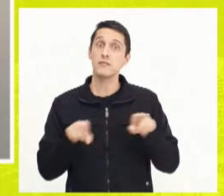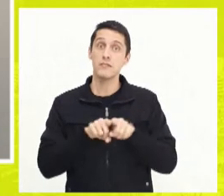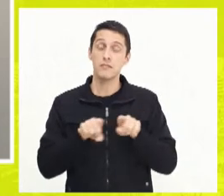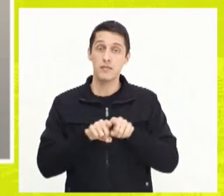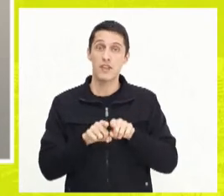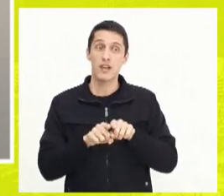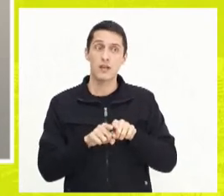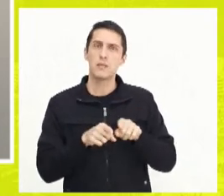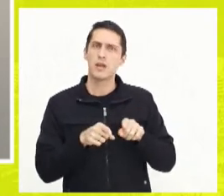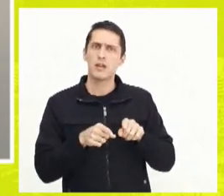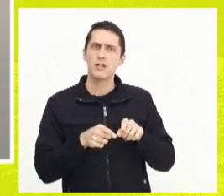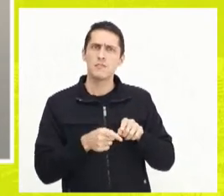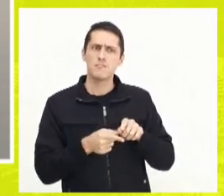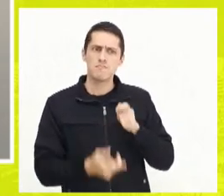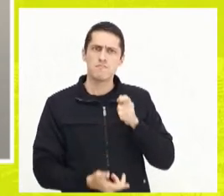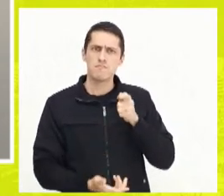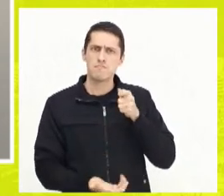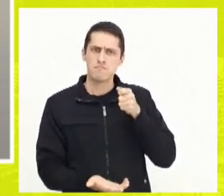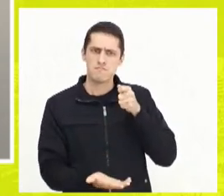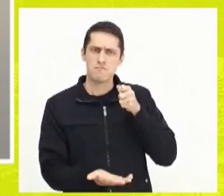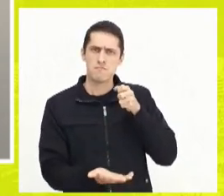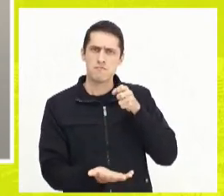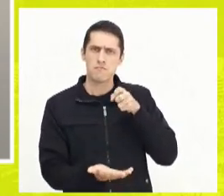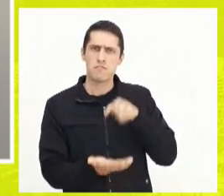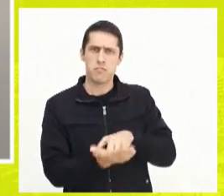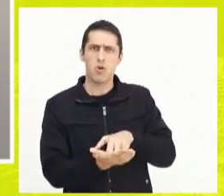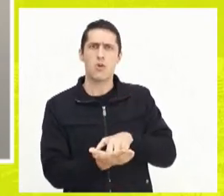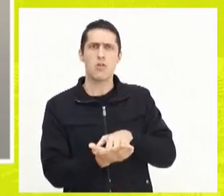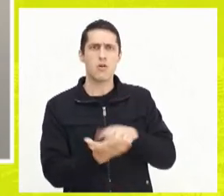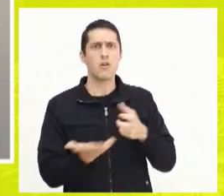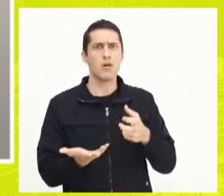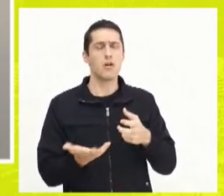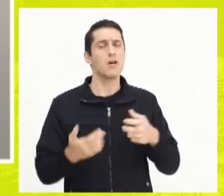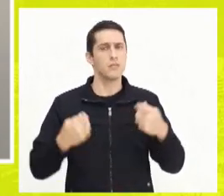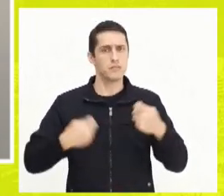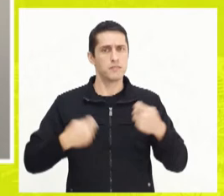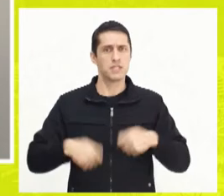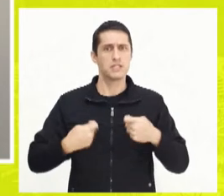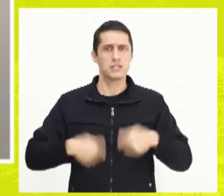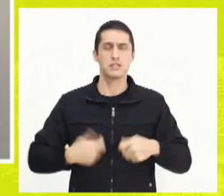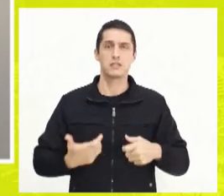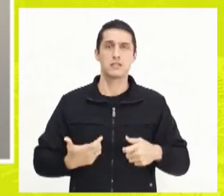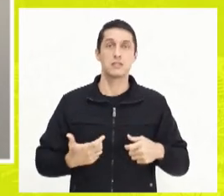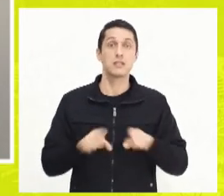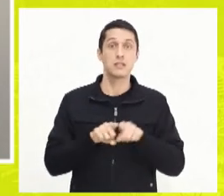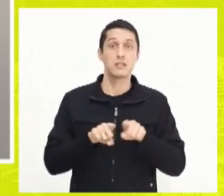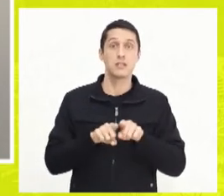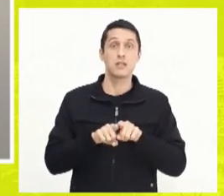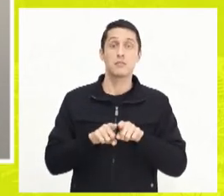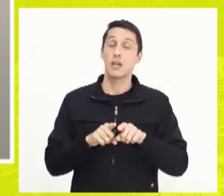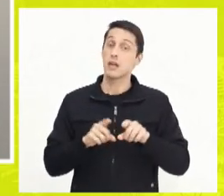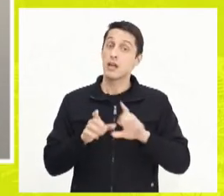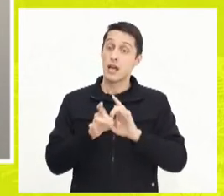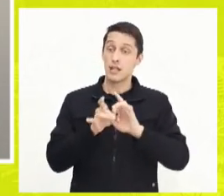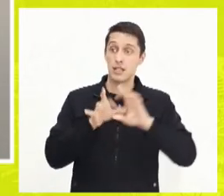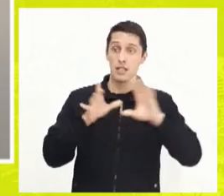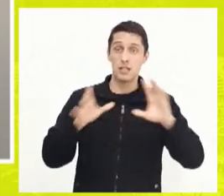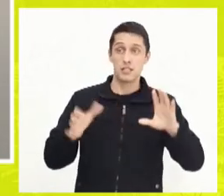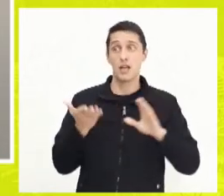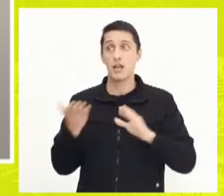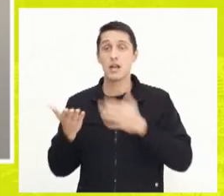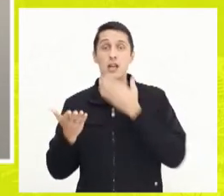people need to be punished the debate must happen we need space for men